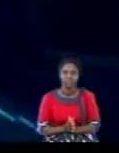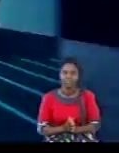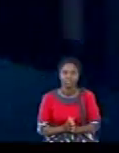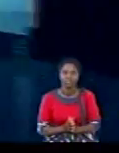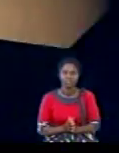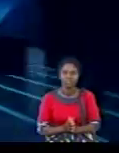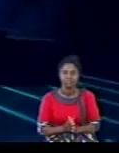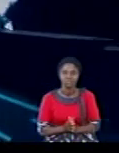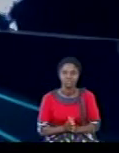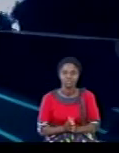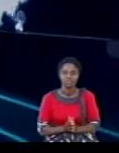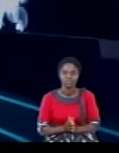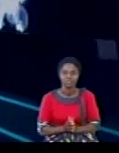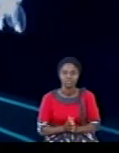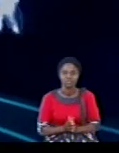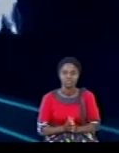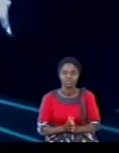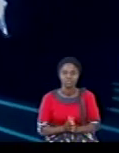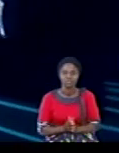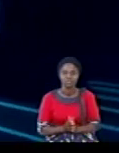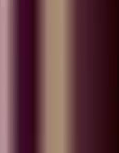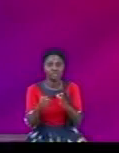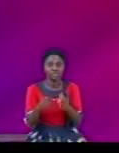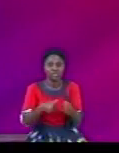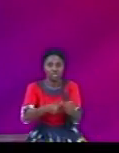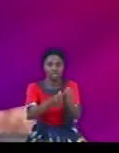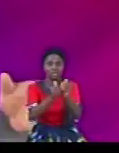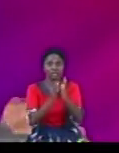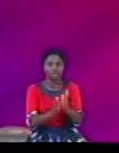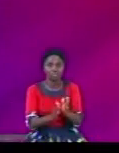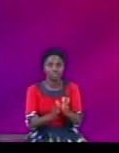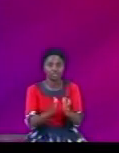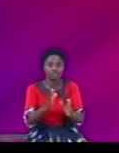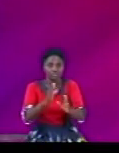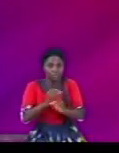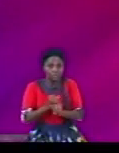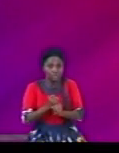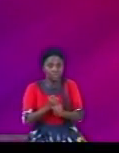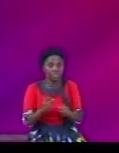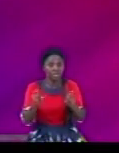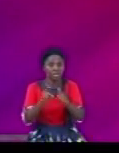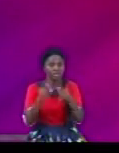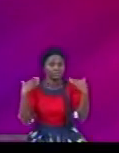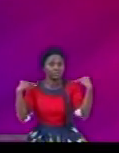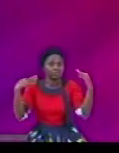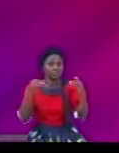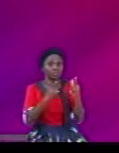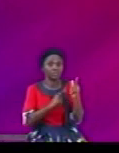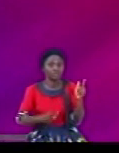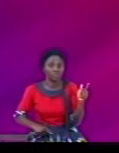Stand by as we now bring you. As an angel of the Lord,